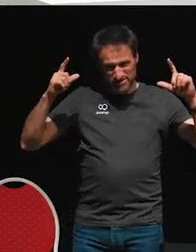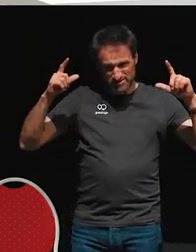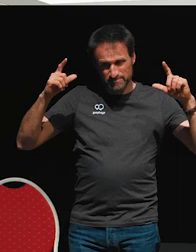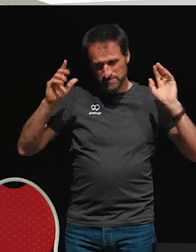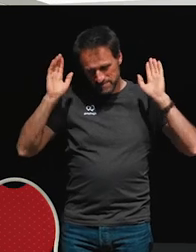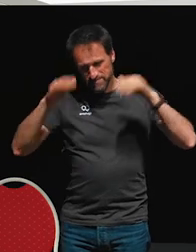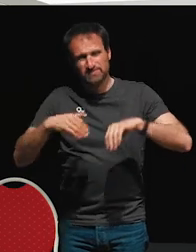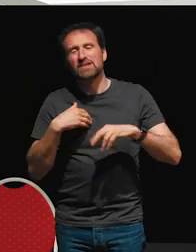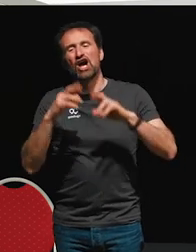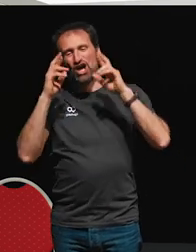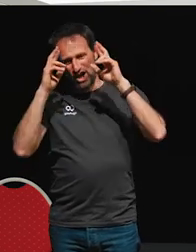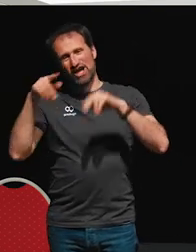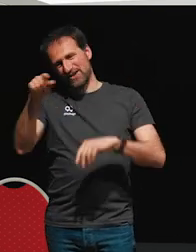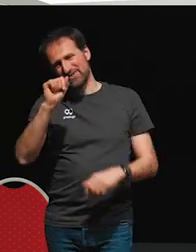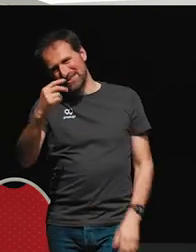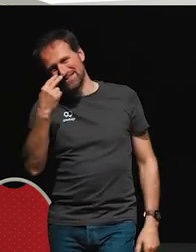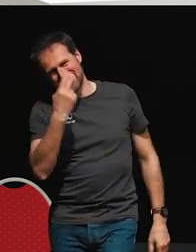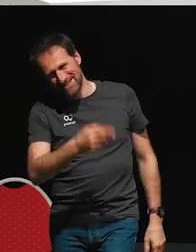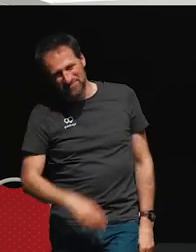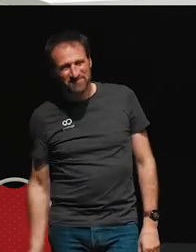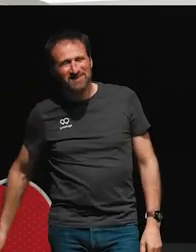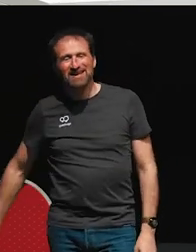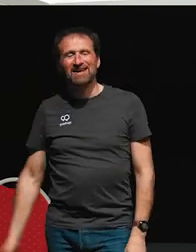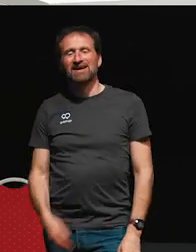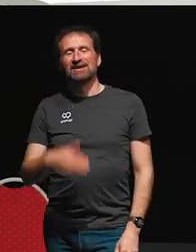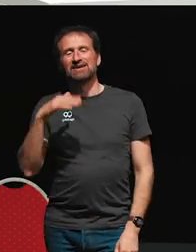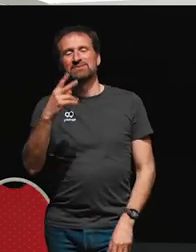can see it. And you have two endpoints. You have a